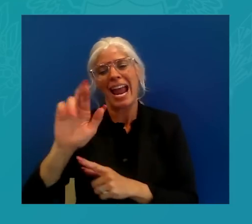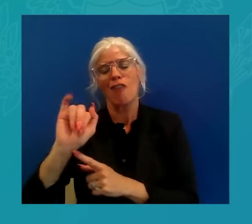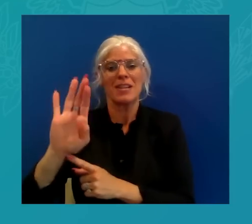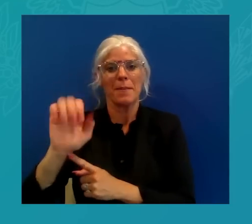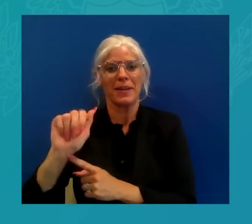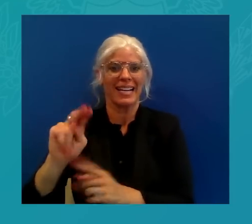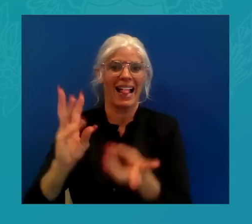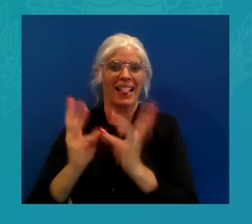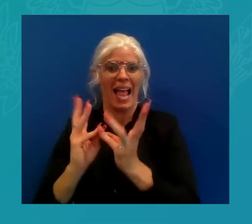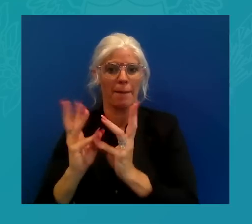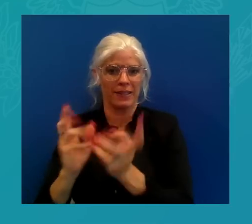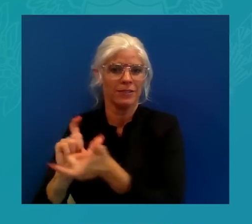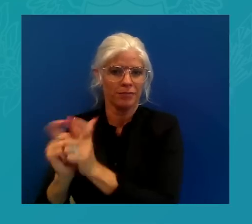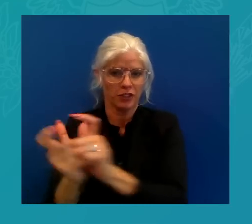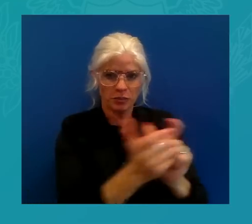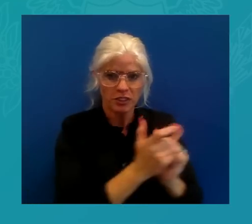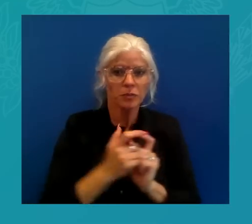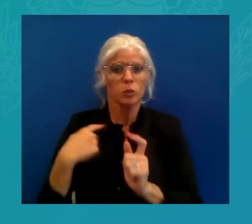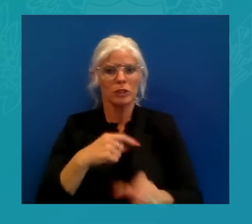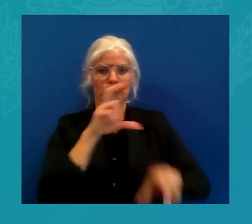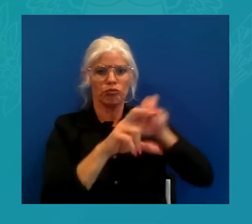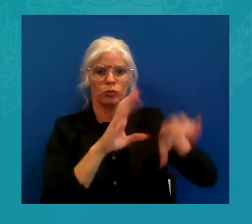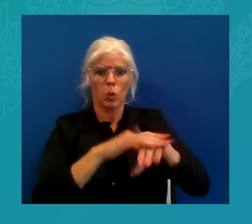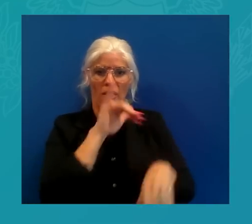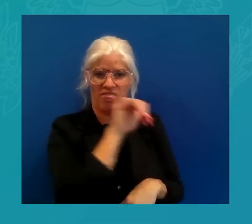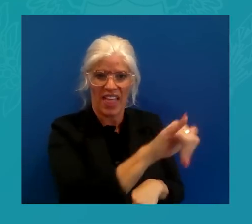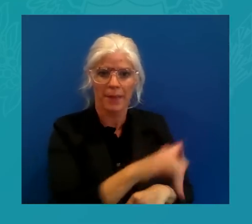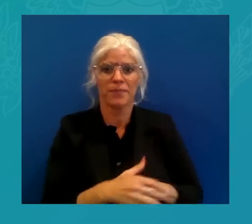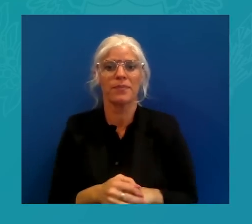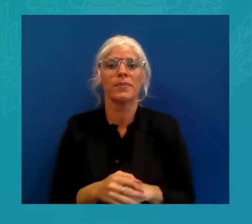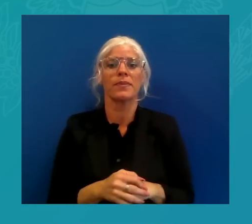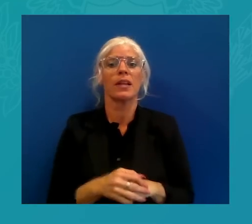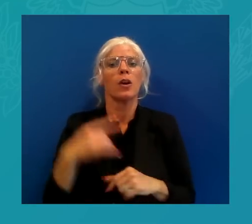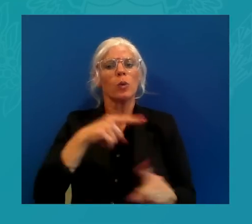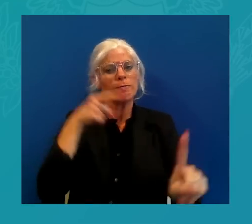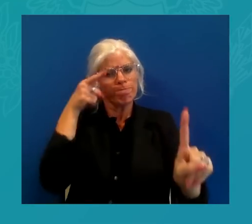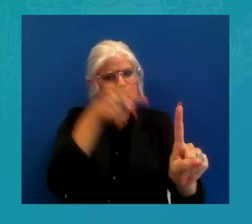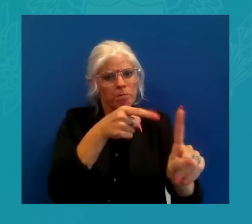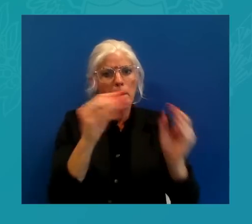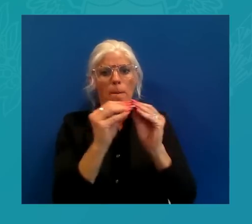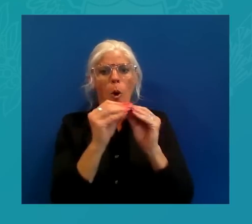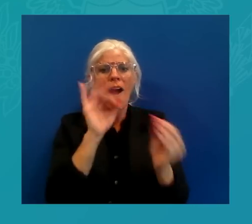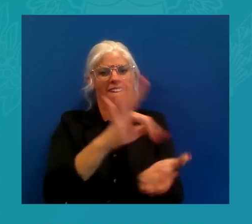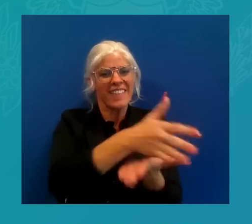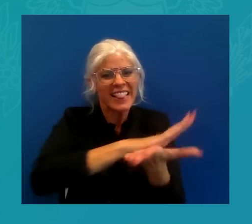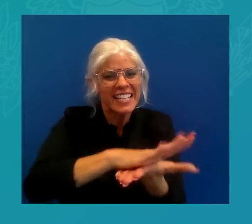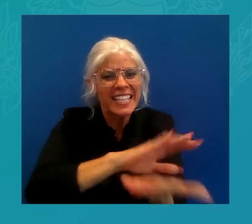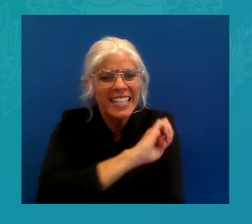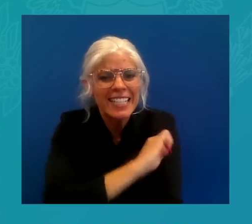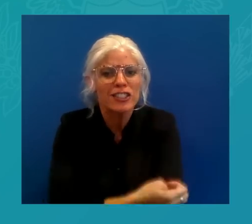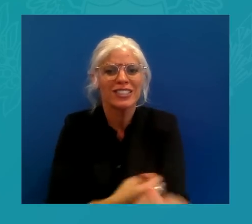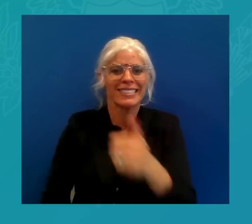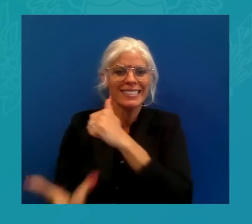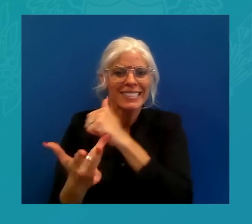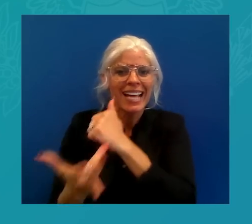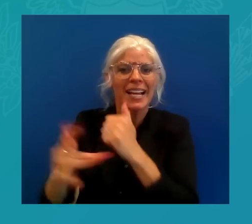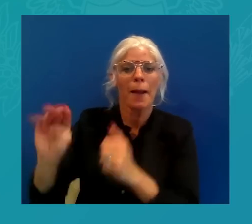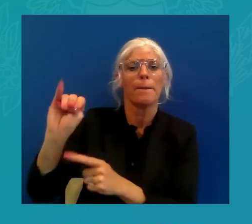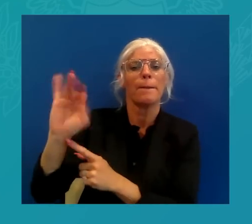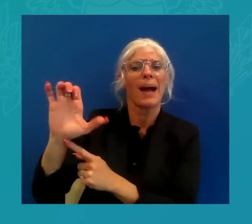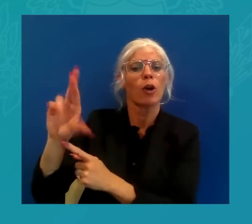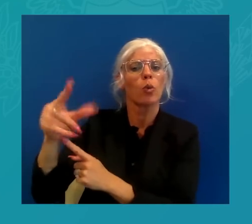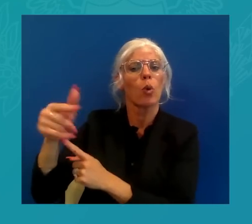to develop more clean energy technologies like microgrids and energy storage systems, and to